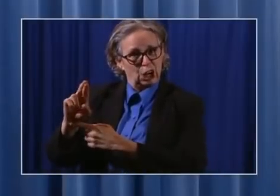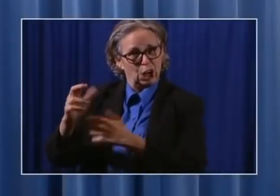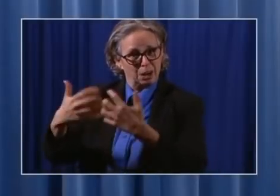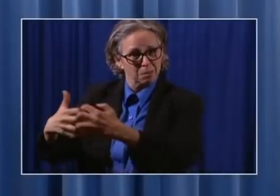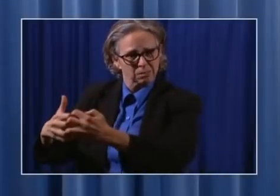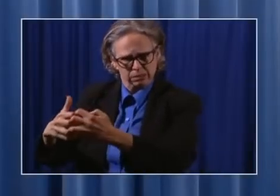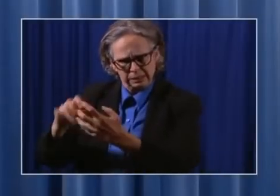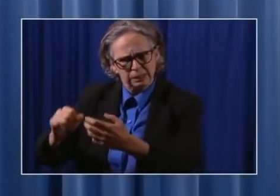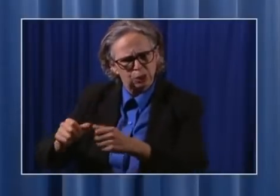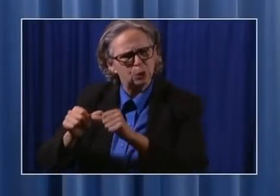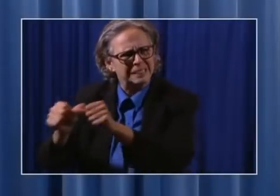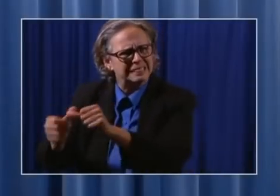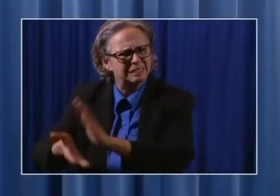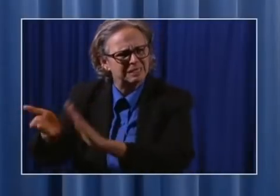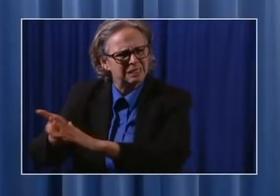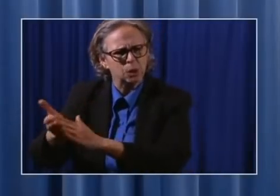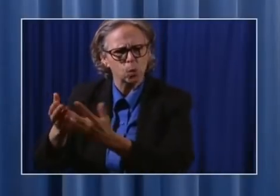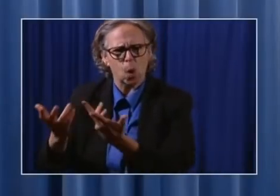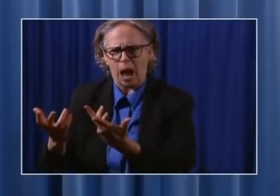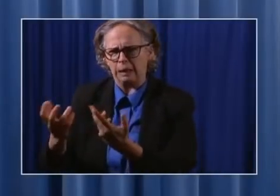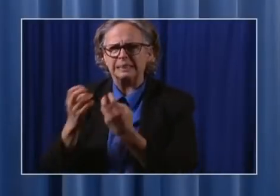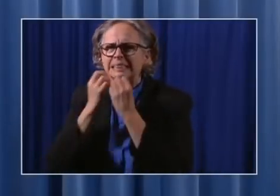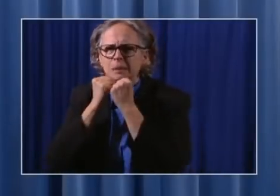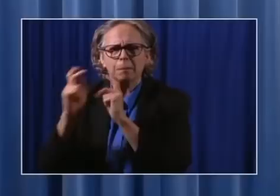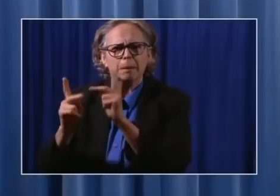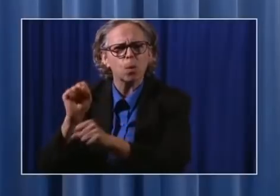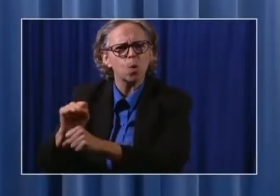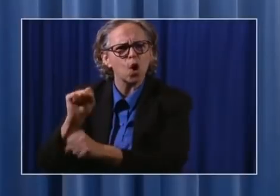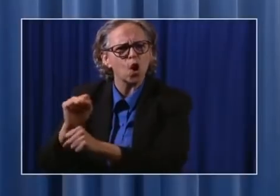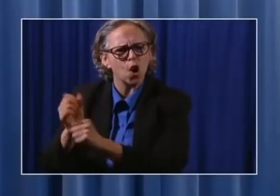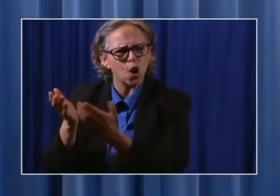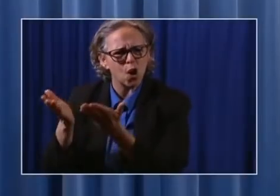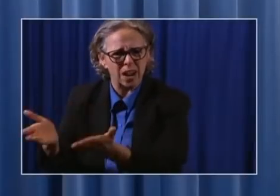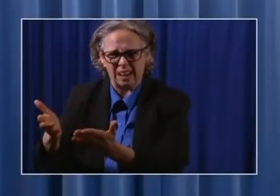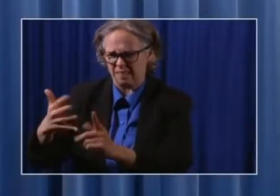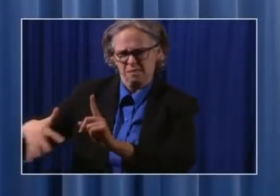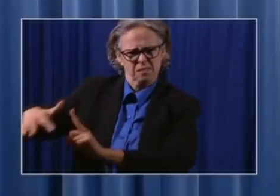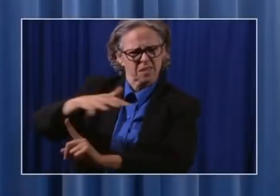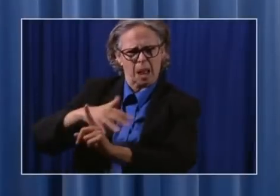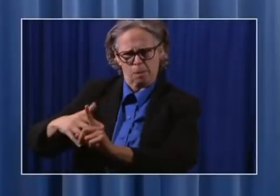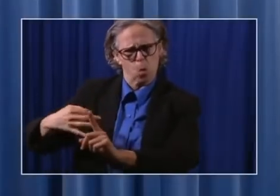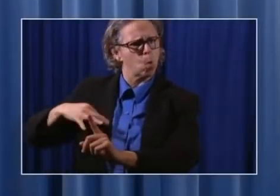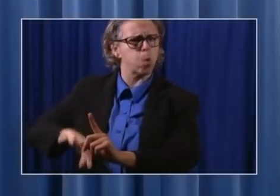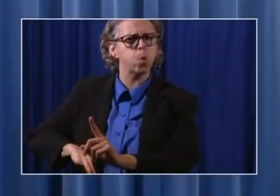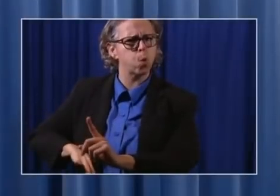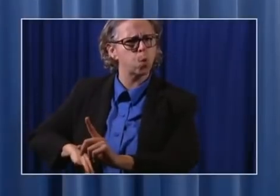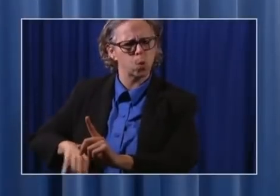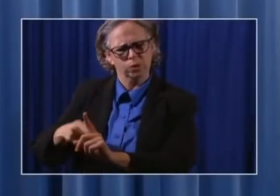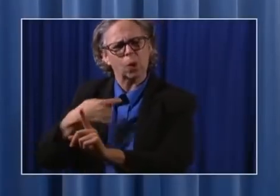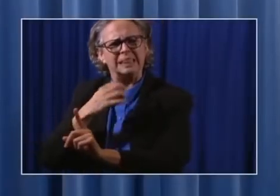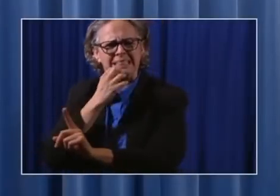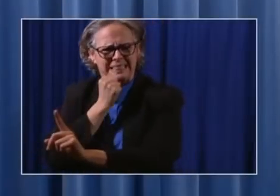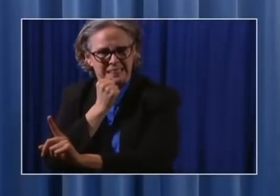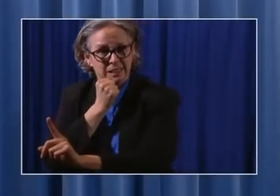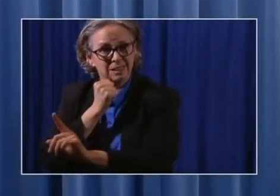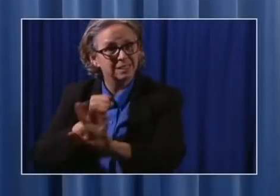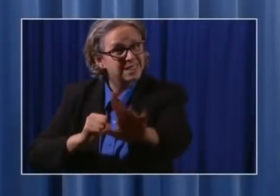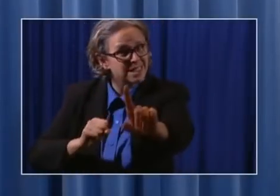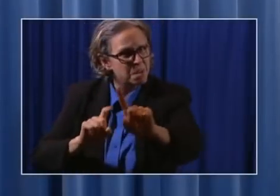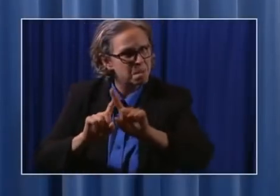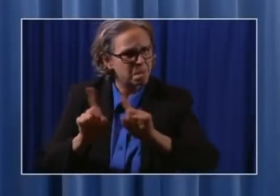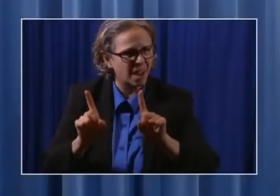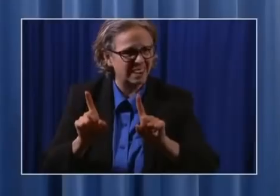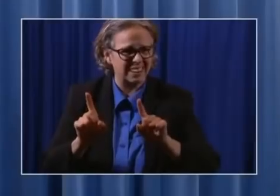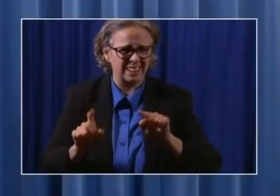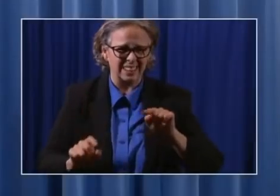those jobs can be preserved, the environmental benefits can be maintained. But the most